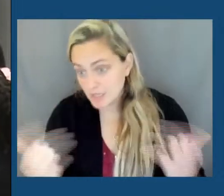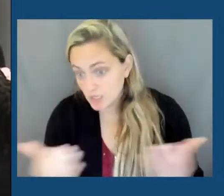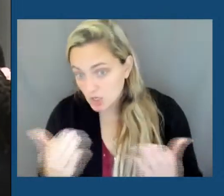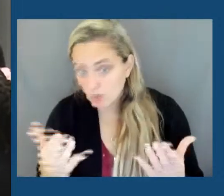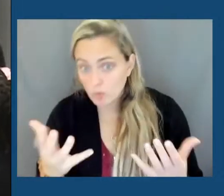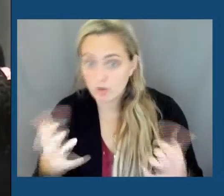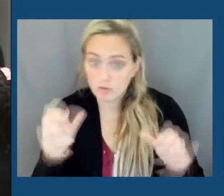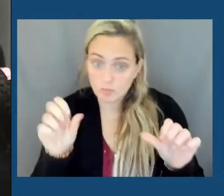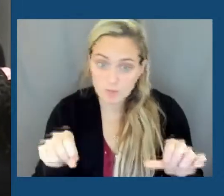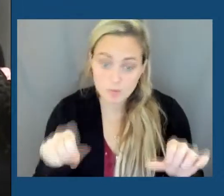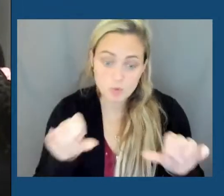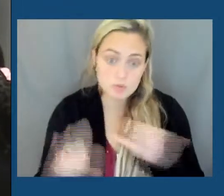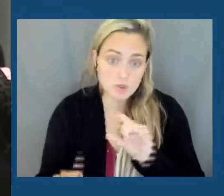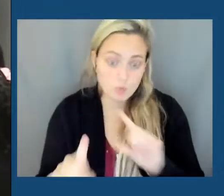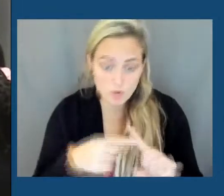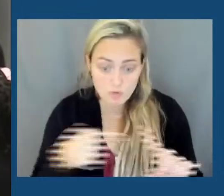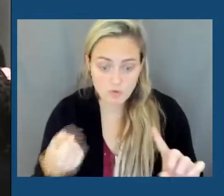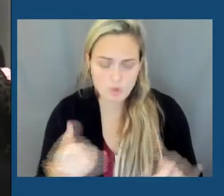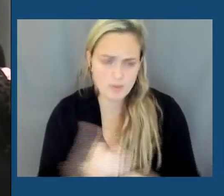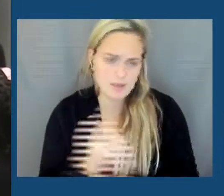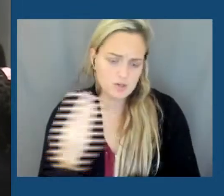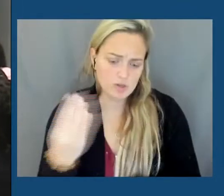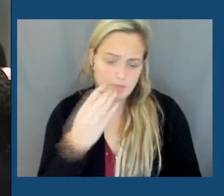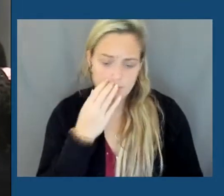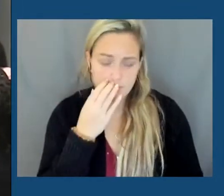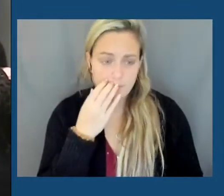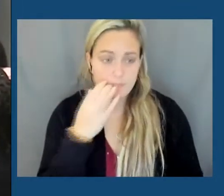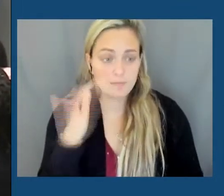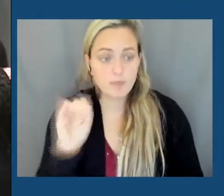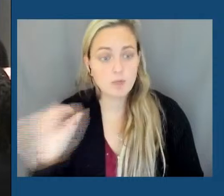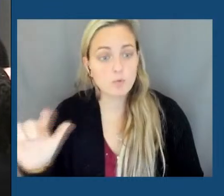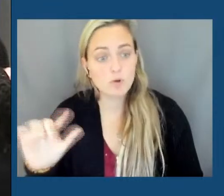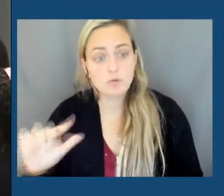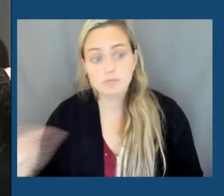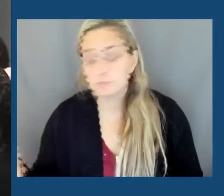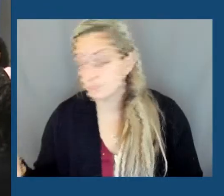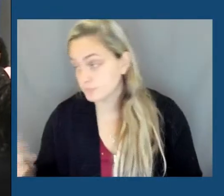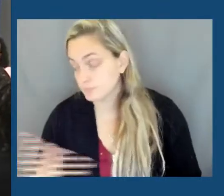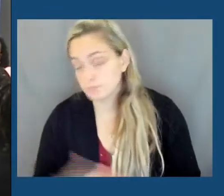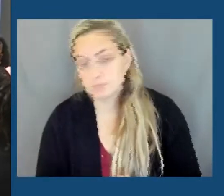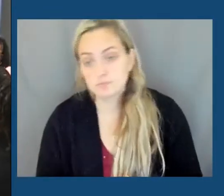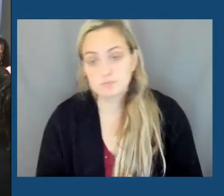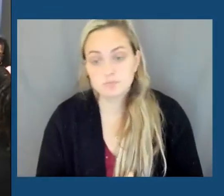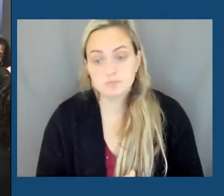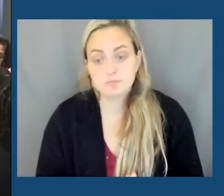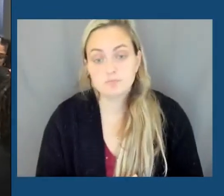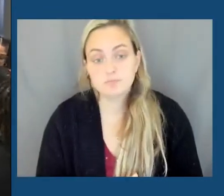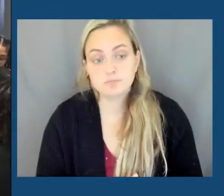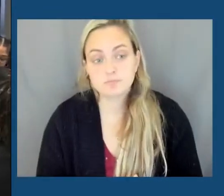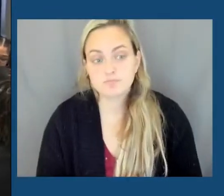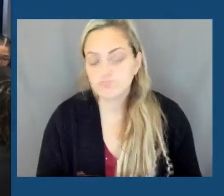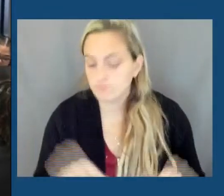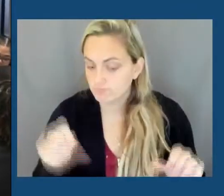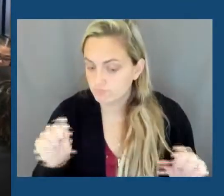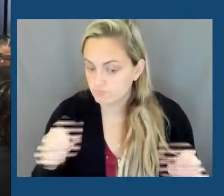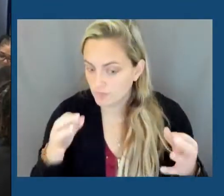where you're from and get a great job. April, I'm going to turn it over to you. Yeah, absolutely.